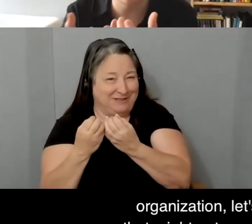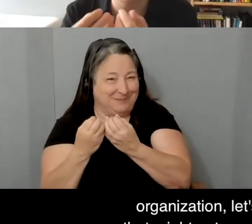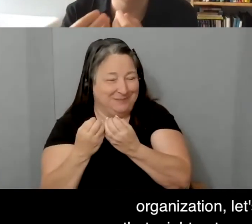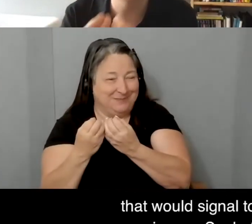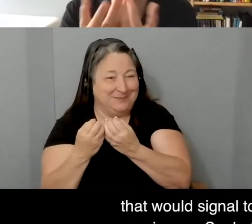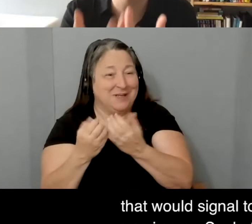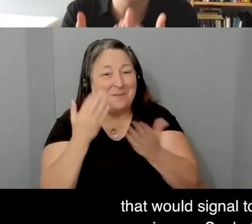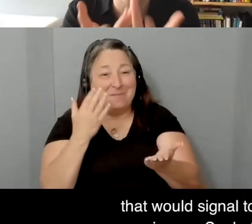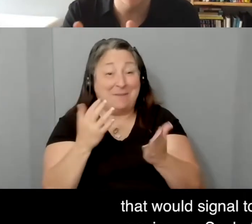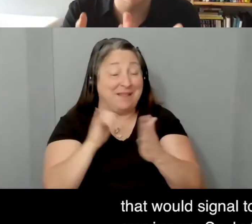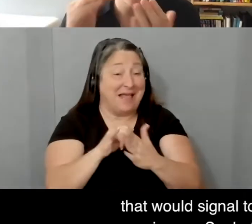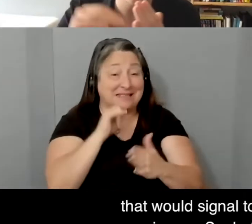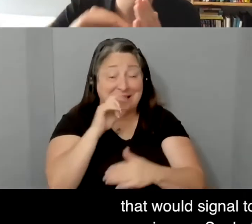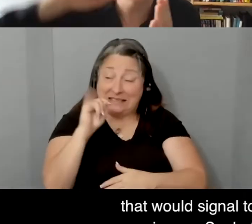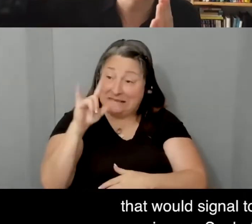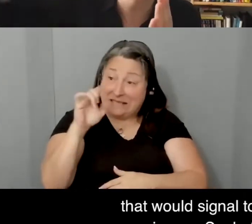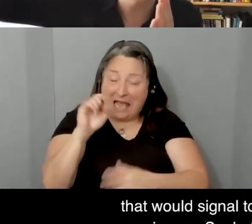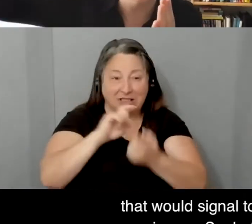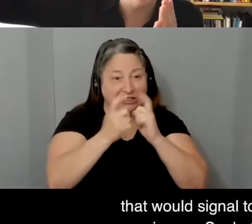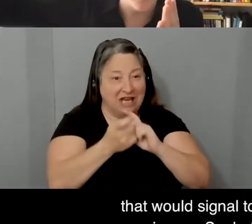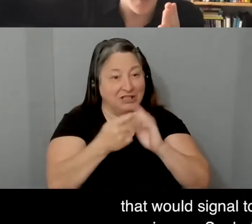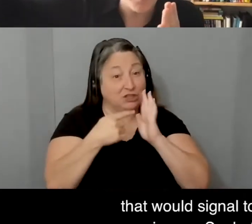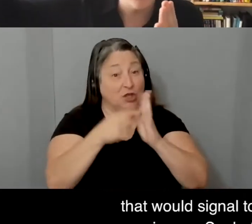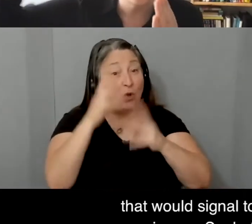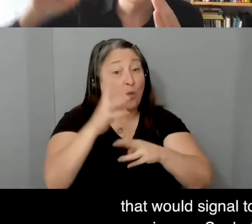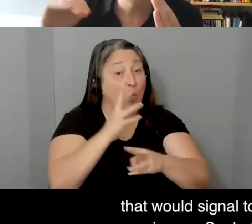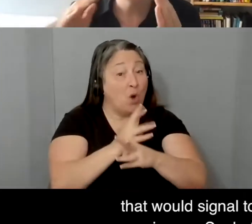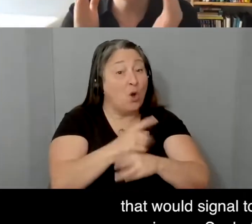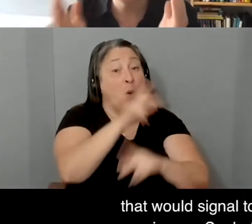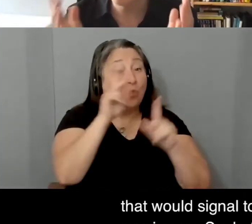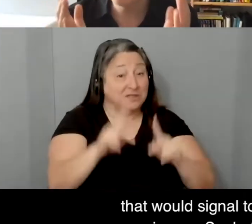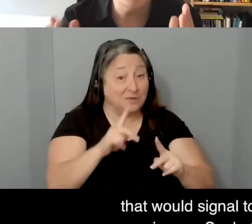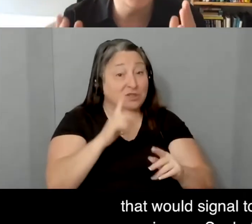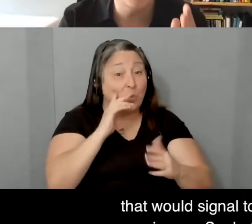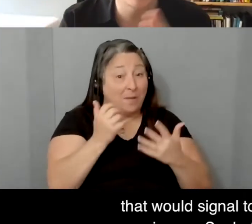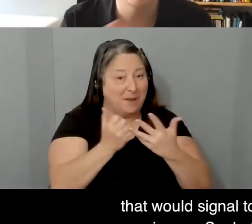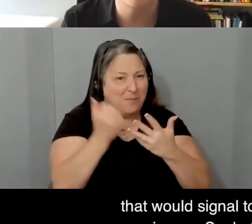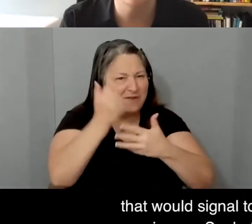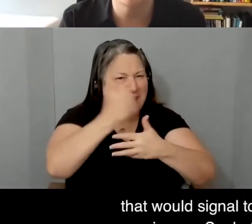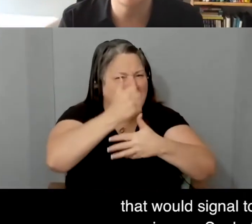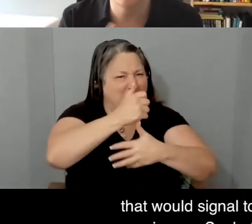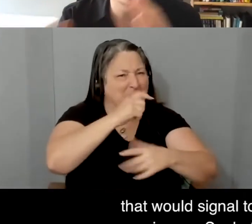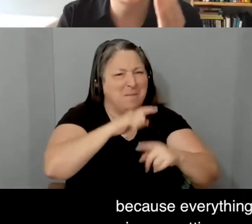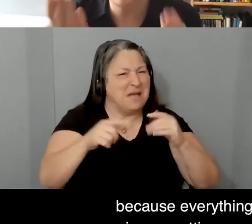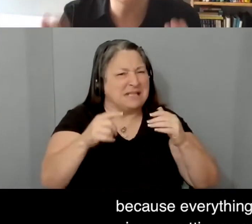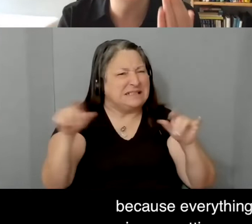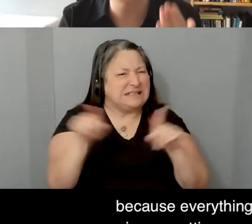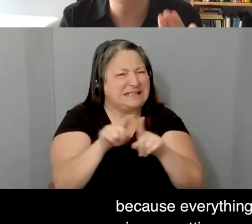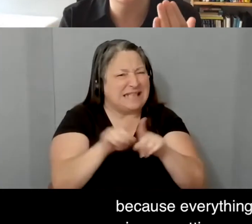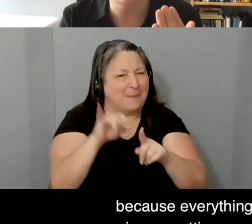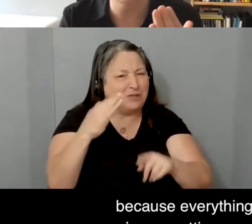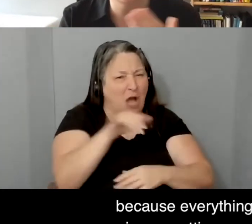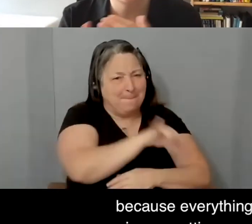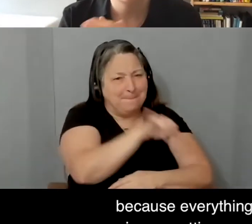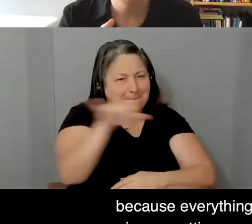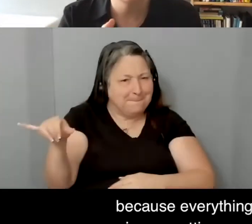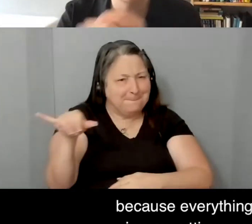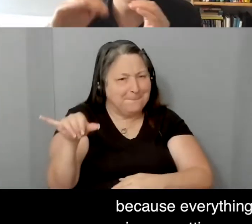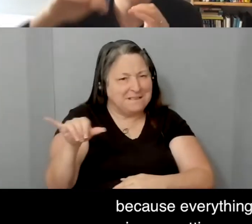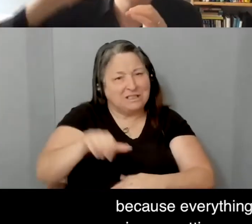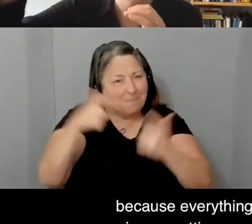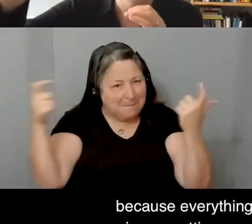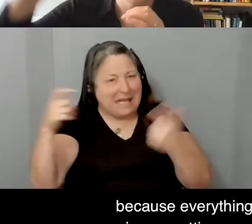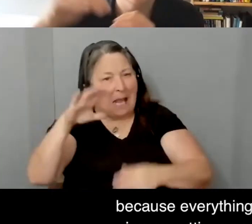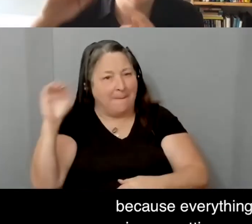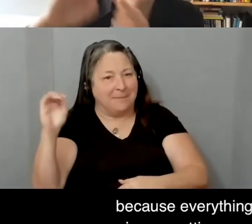title change that would signal to the world, this person is moving up. So, but it really depends on priority, because everything's a trade-off.